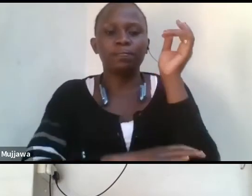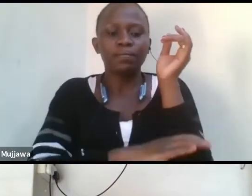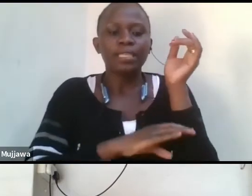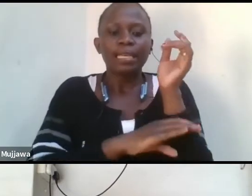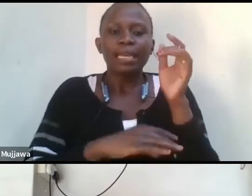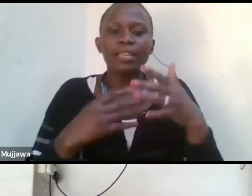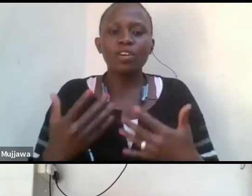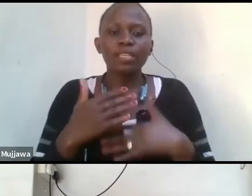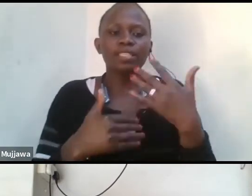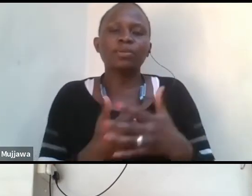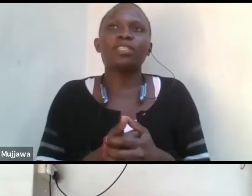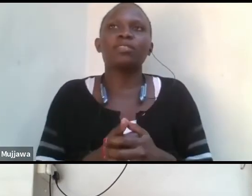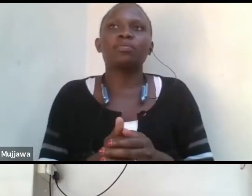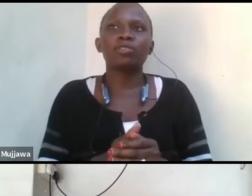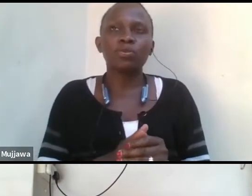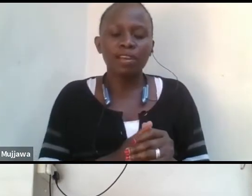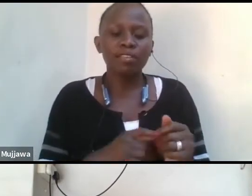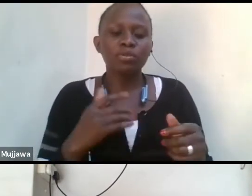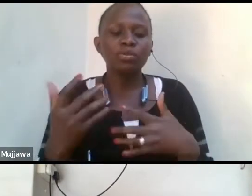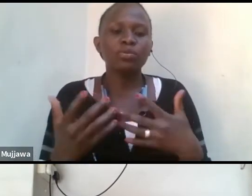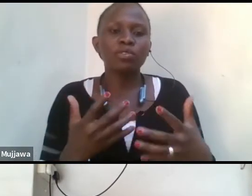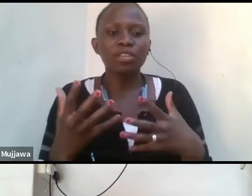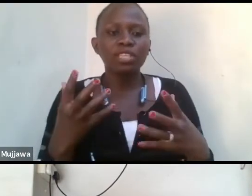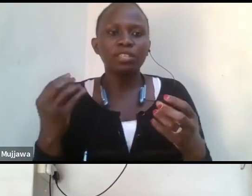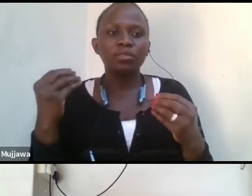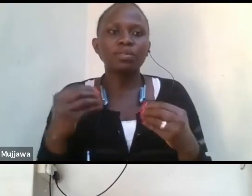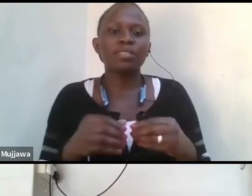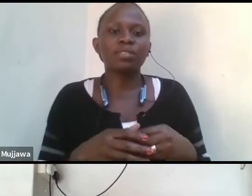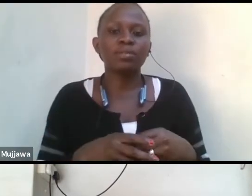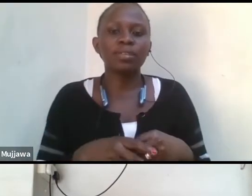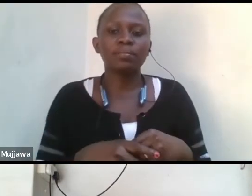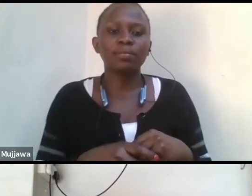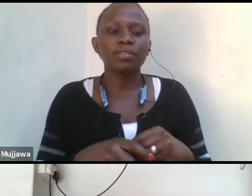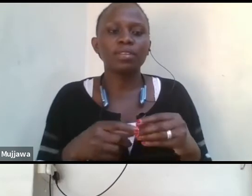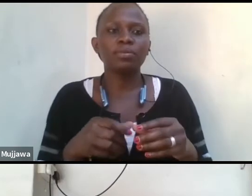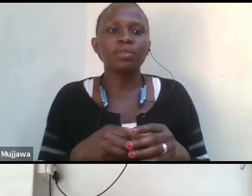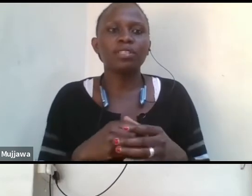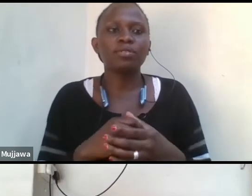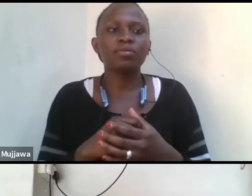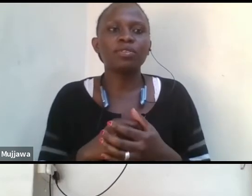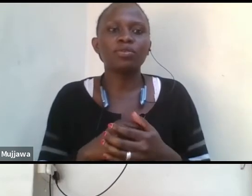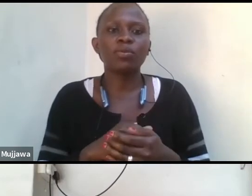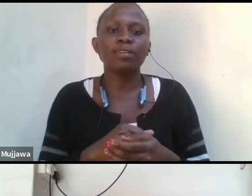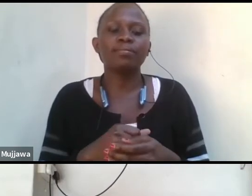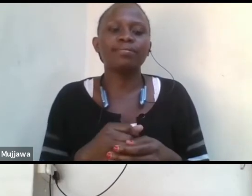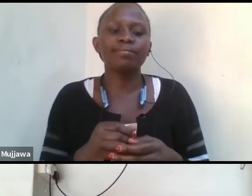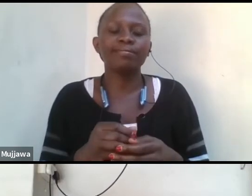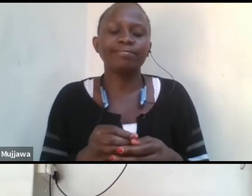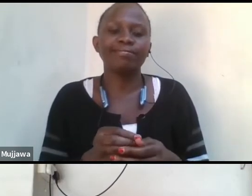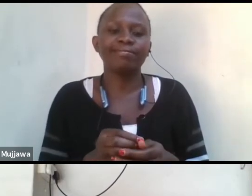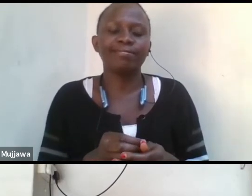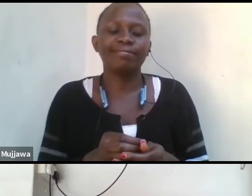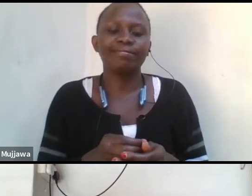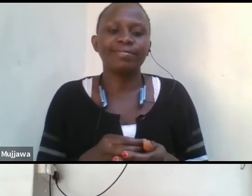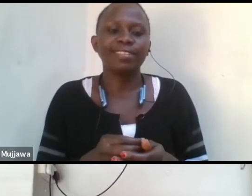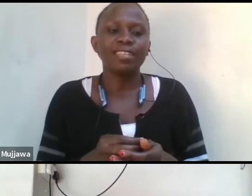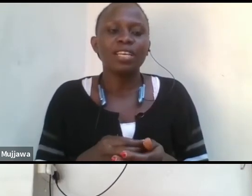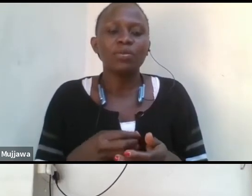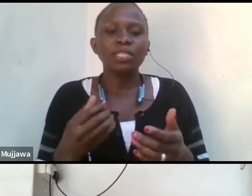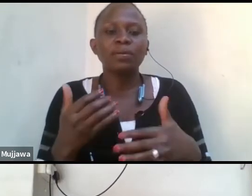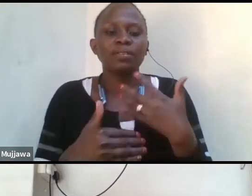are accommodating them at the factory, and this one really brings out what has come out in